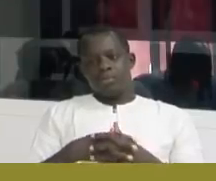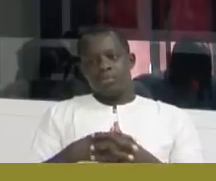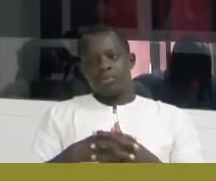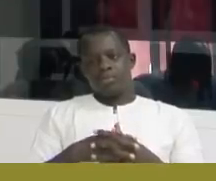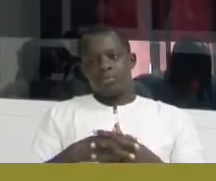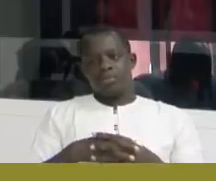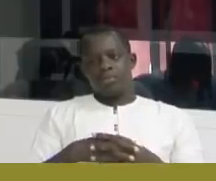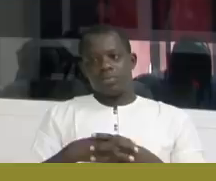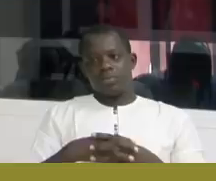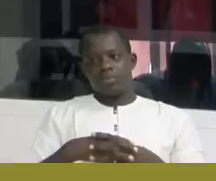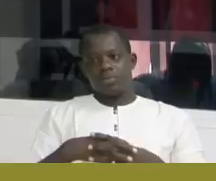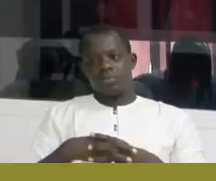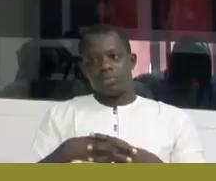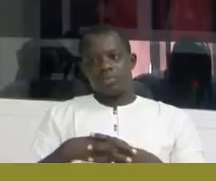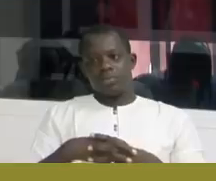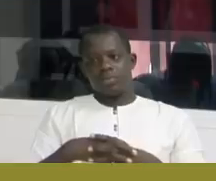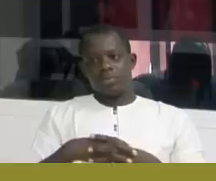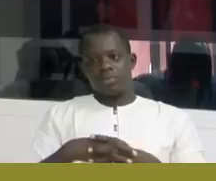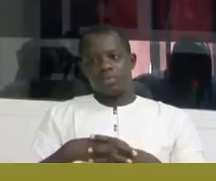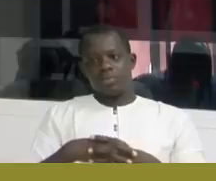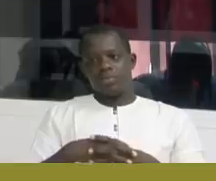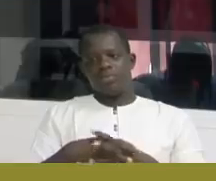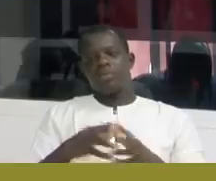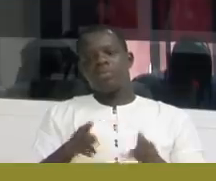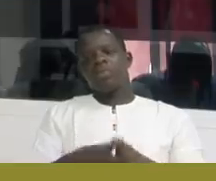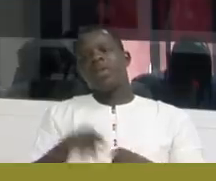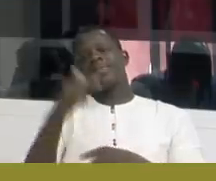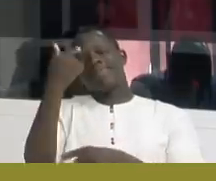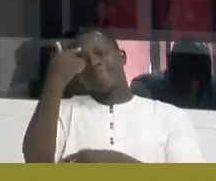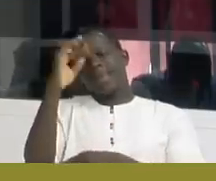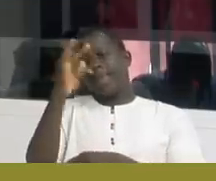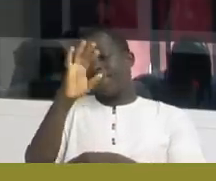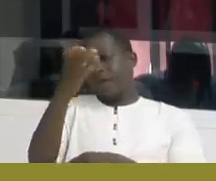interpose Dr. Daffé and then come back to Mr. SINGHATEH.